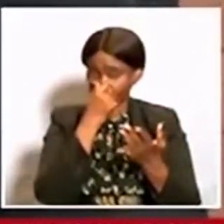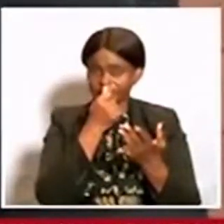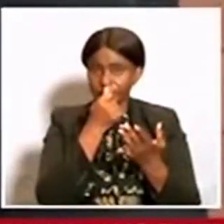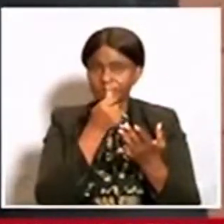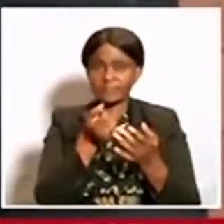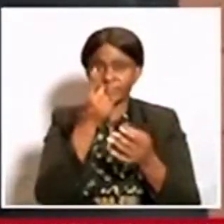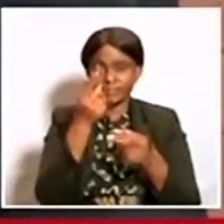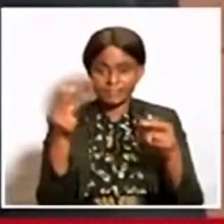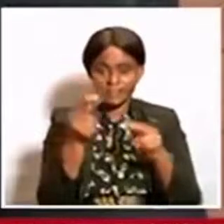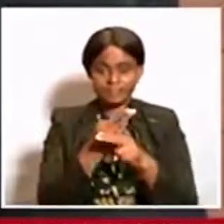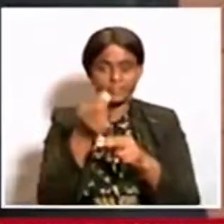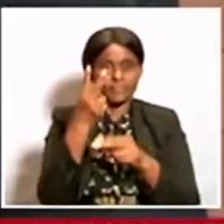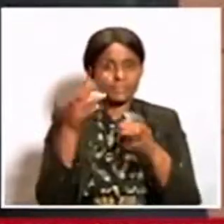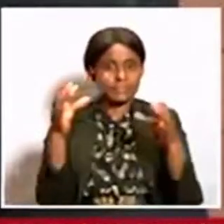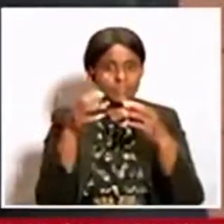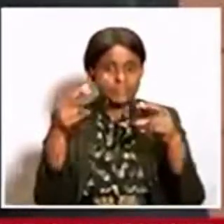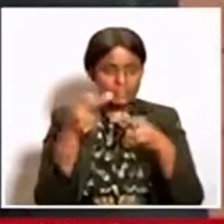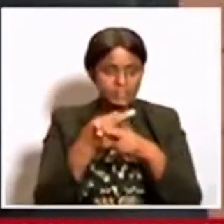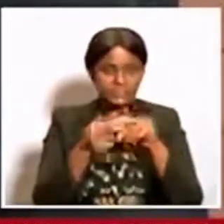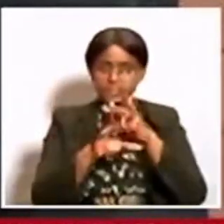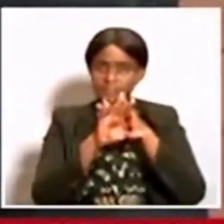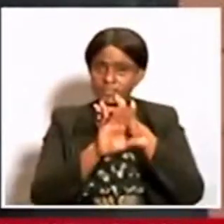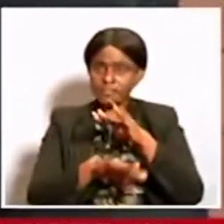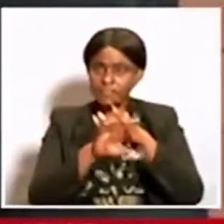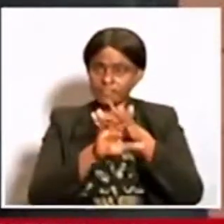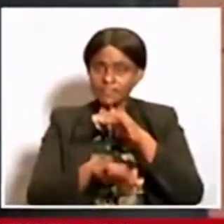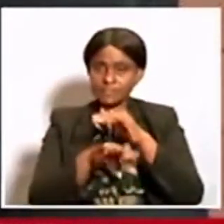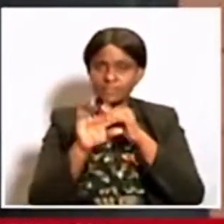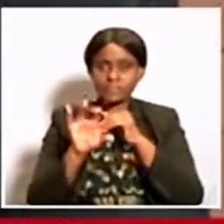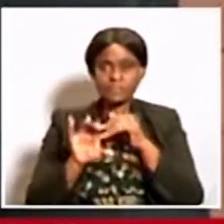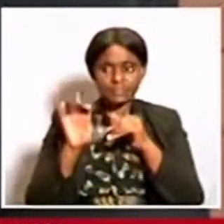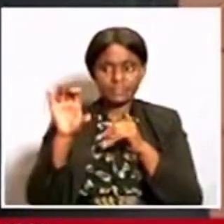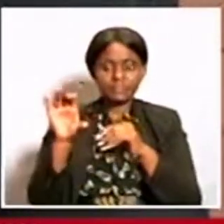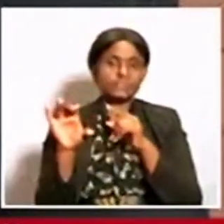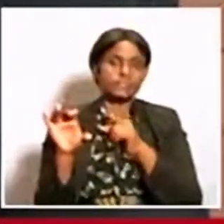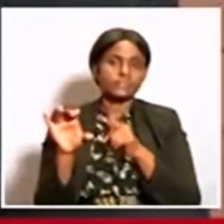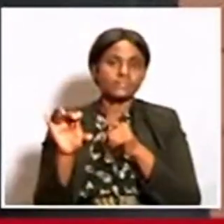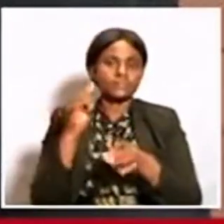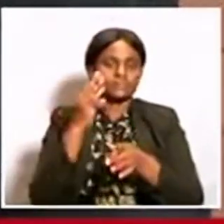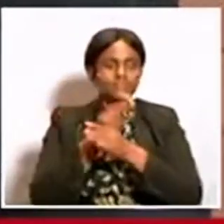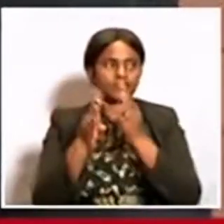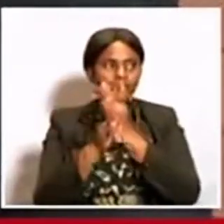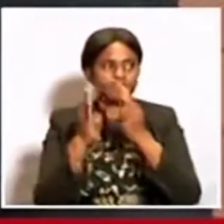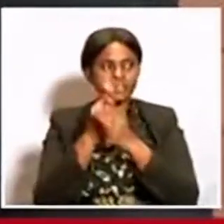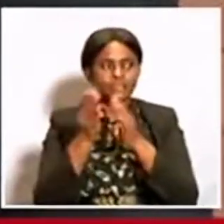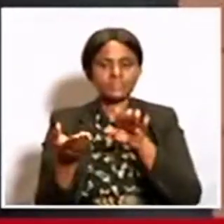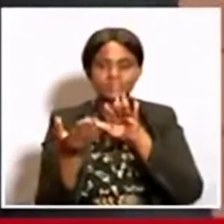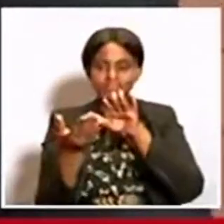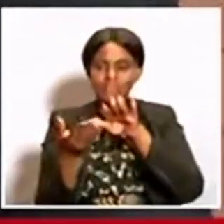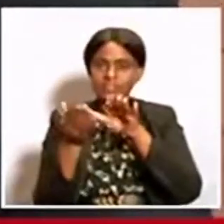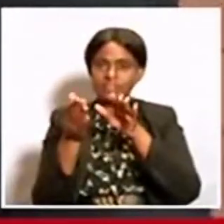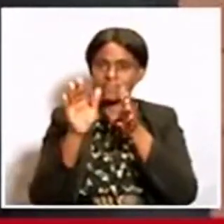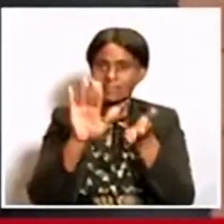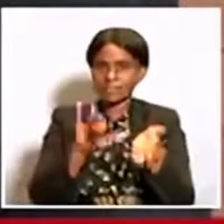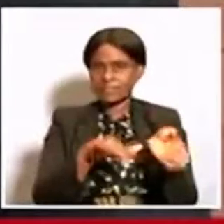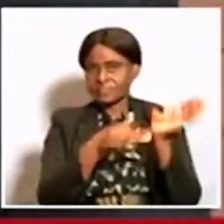the 1 by 2 classroom block under the contingency component, but the structure collapsed during